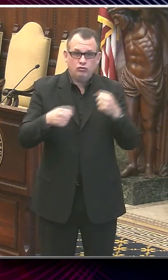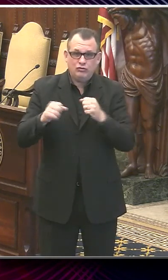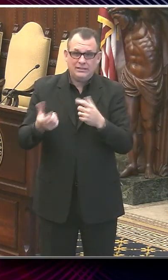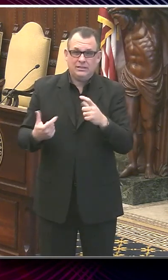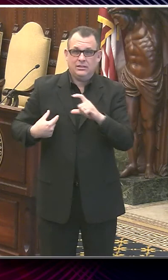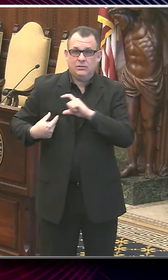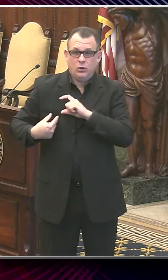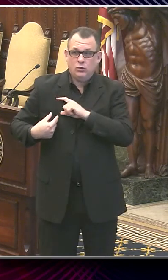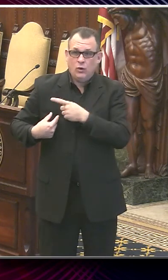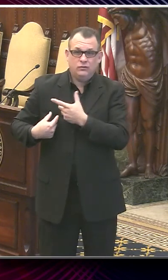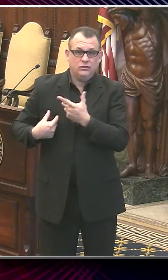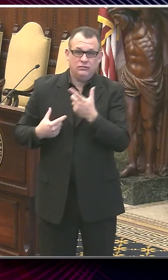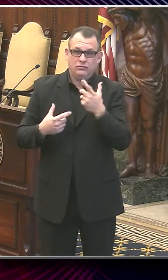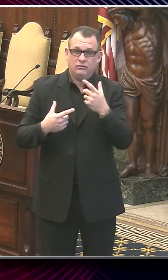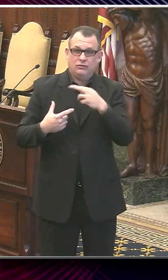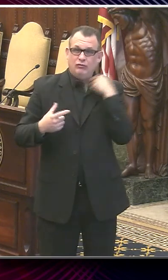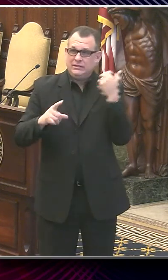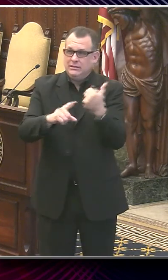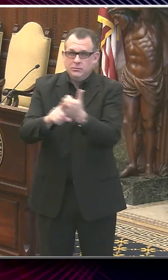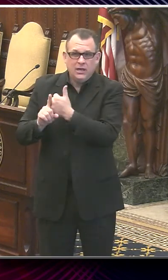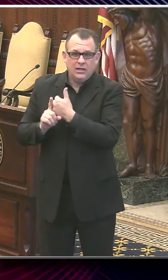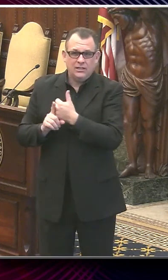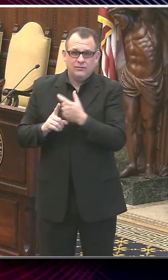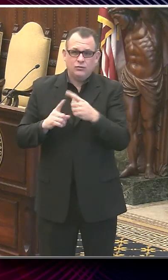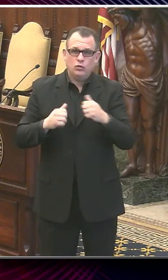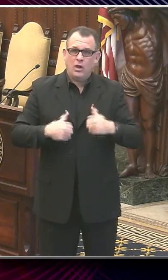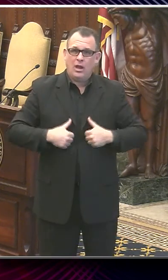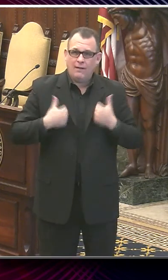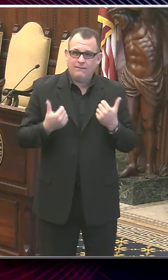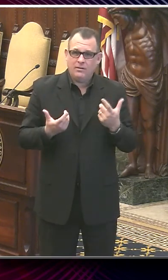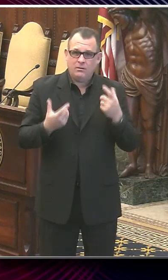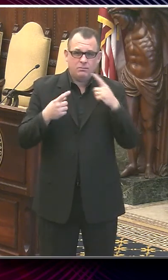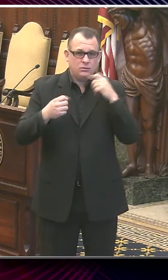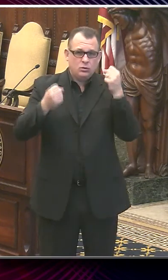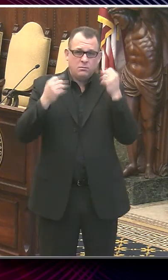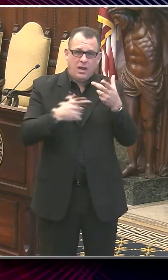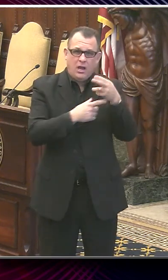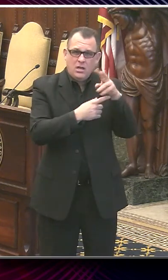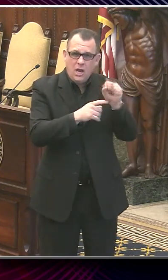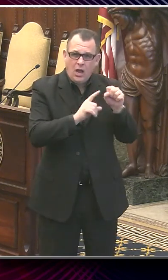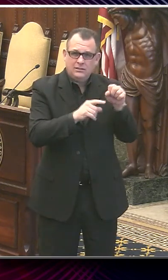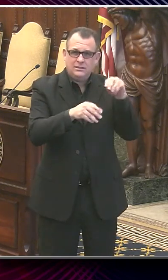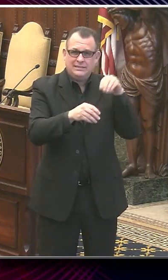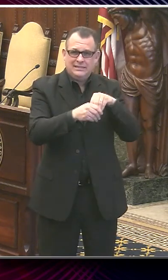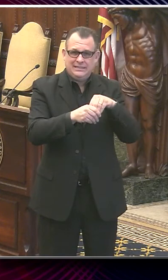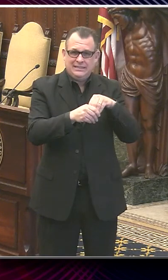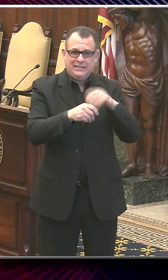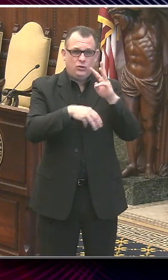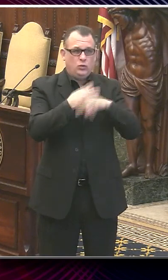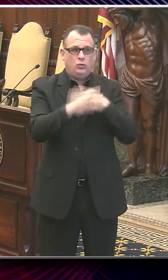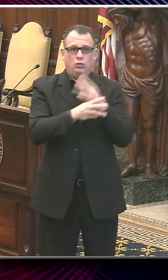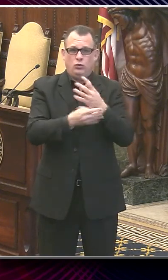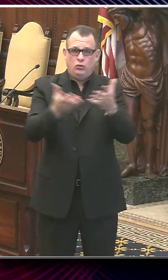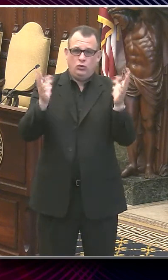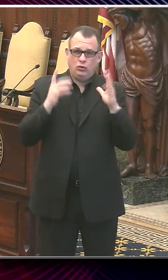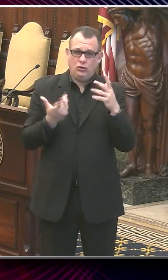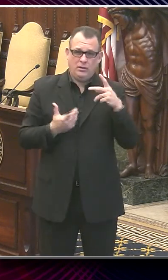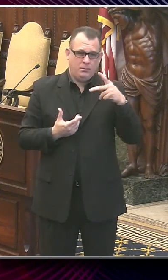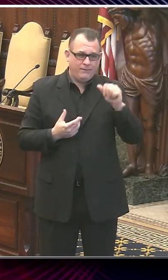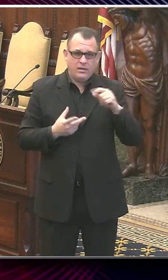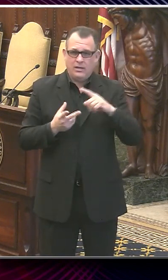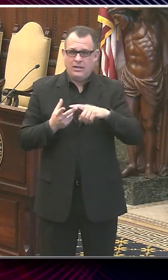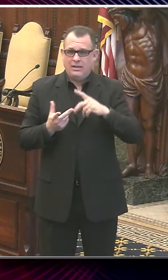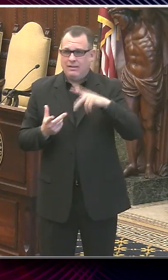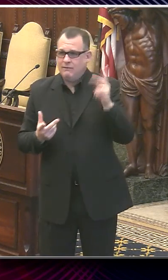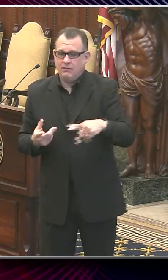that, and we thank them for it. But there's too many guns in our society and too many guns in Pennsylvania and in Philadelphia, and we're